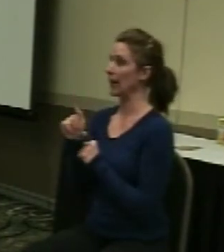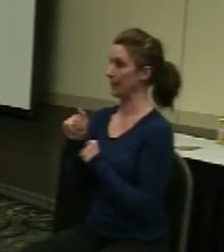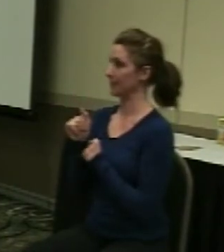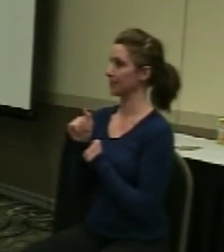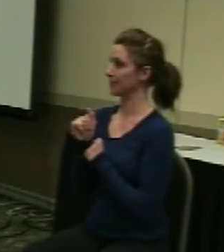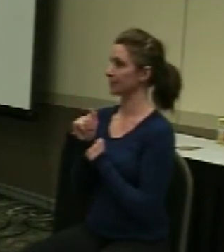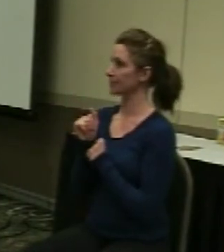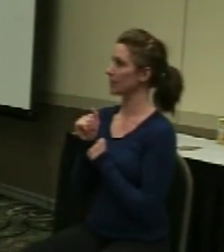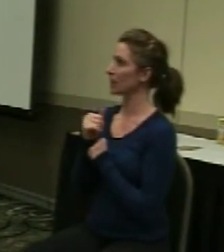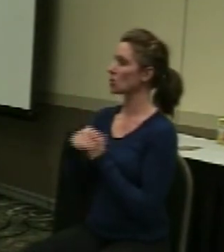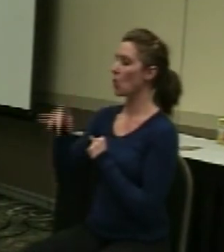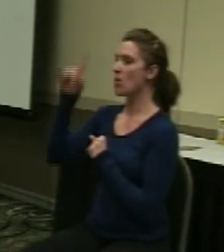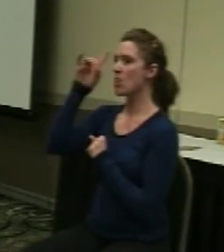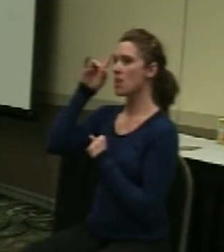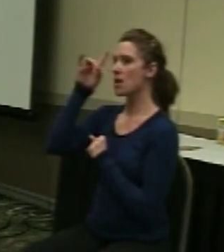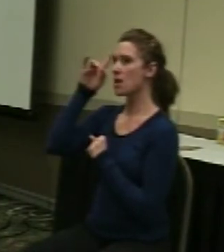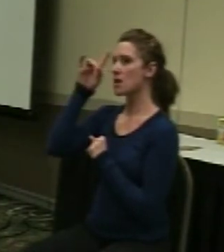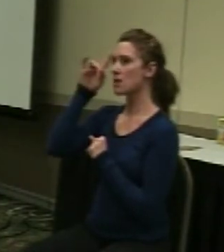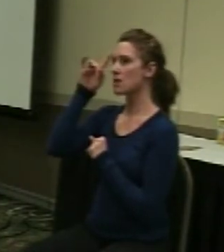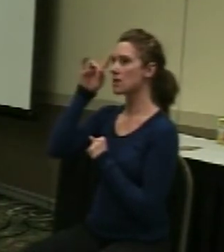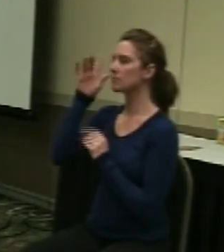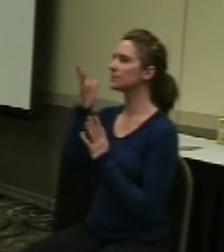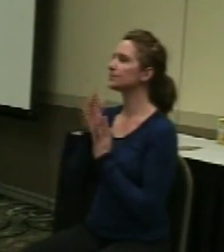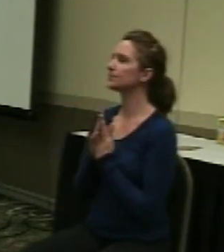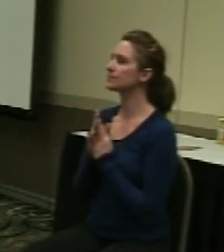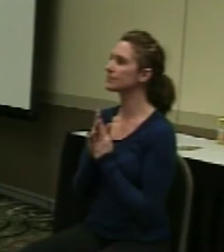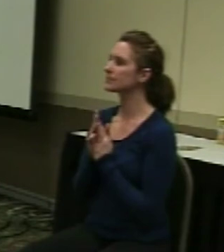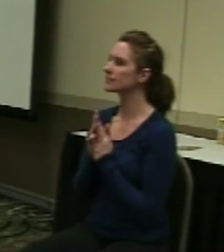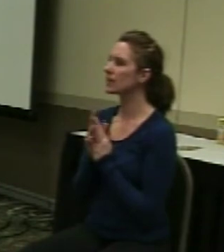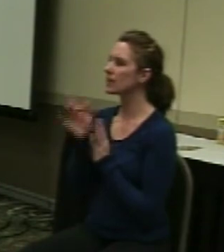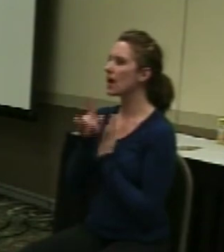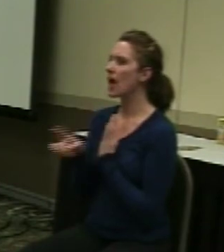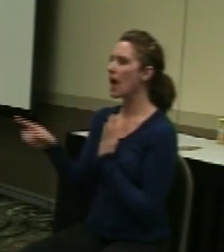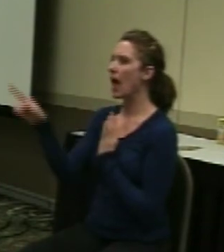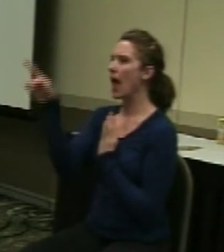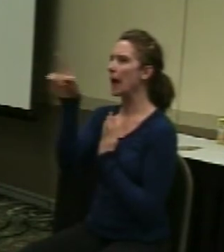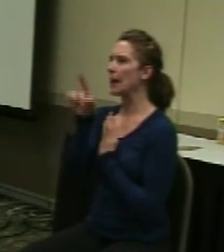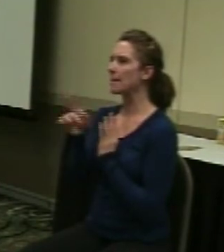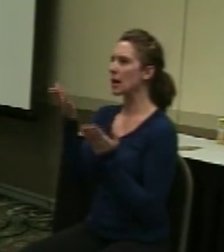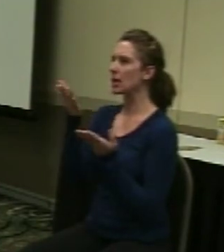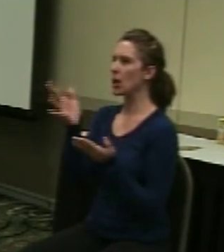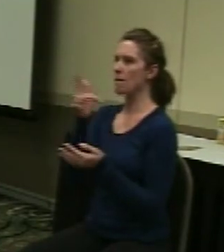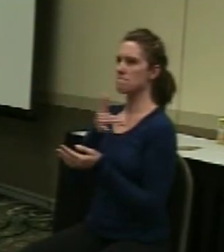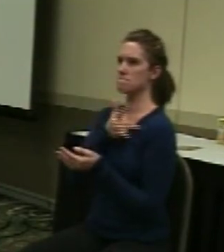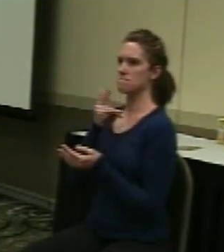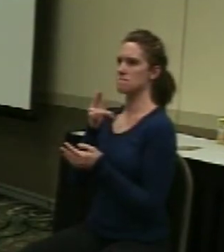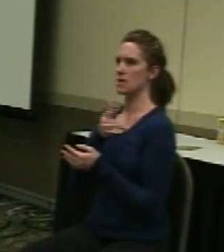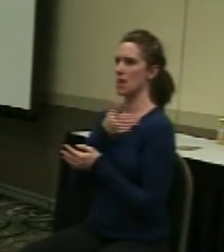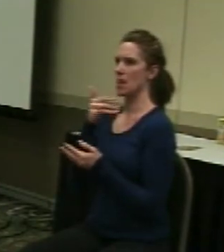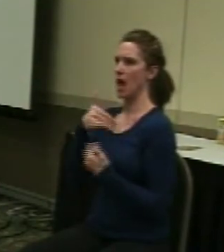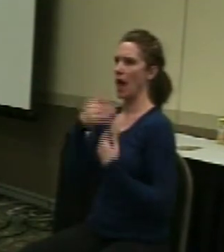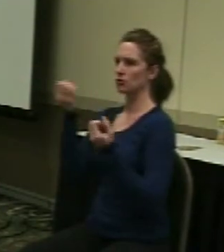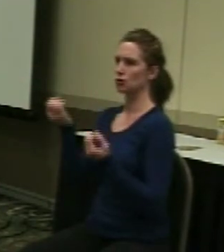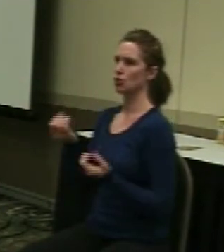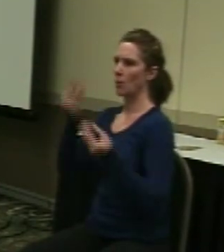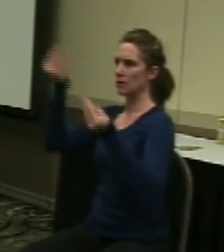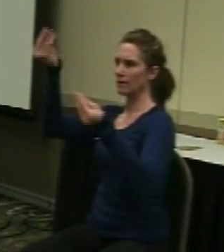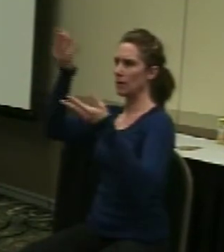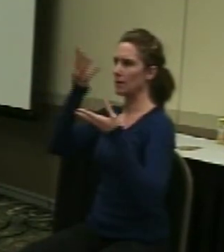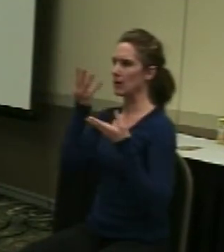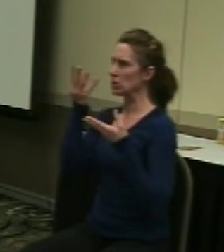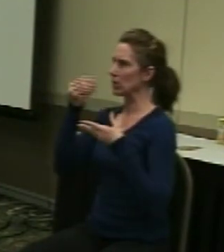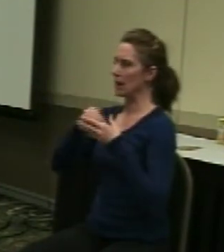to think of a whole. Does anybody in here feel like I have so much information in